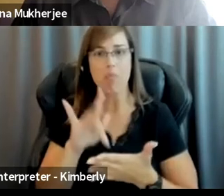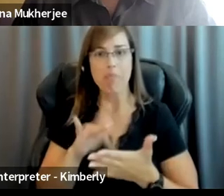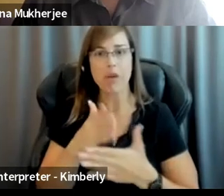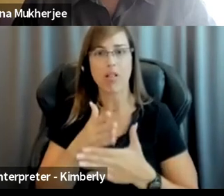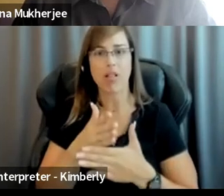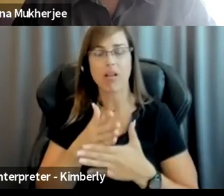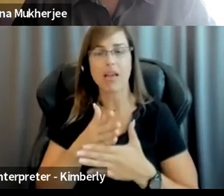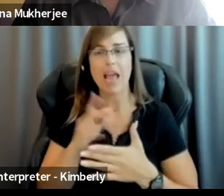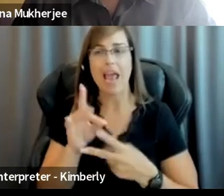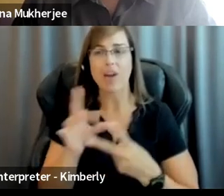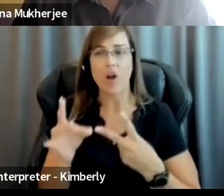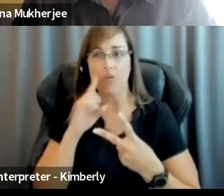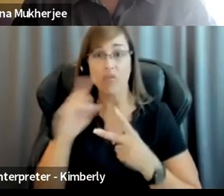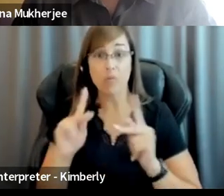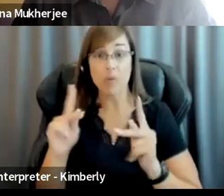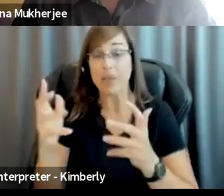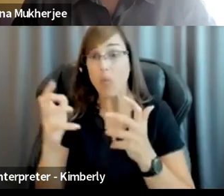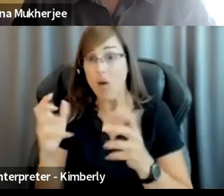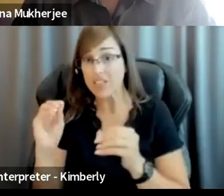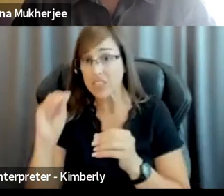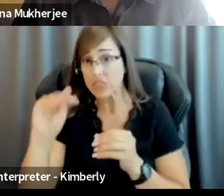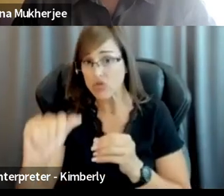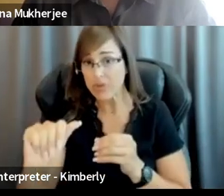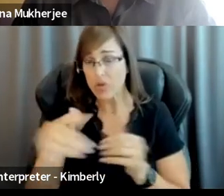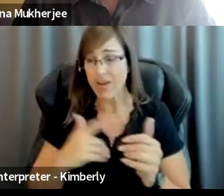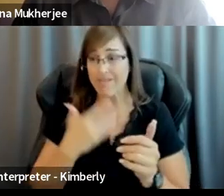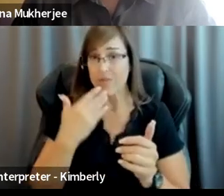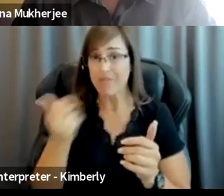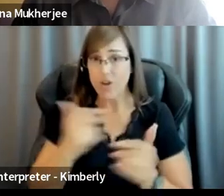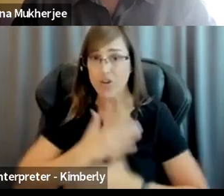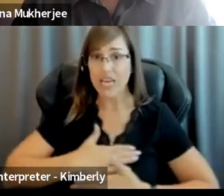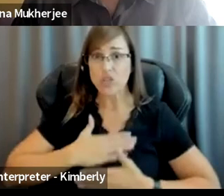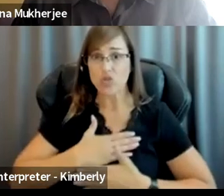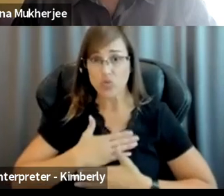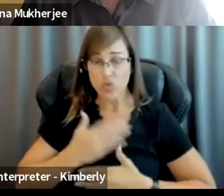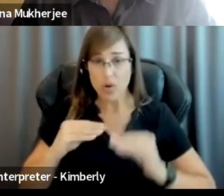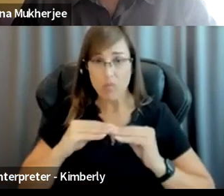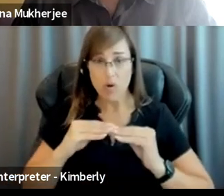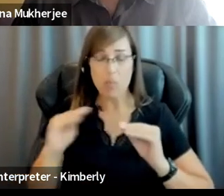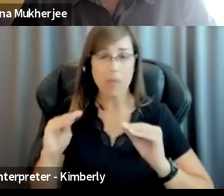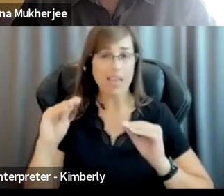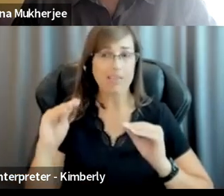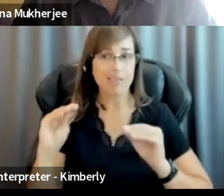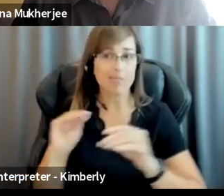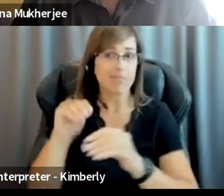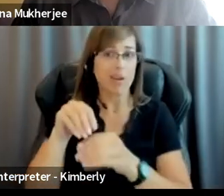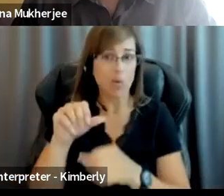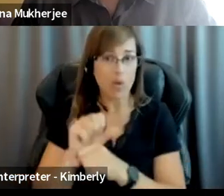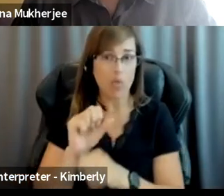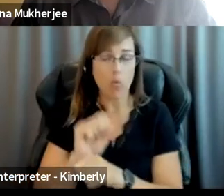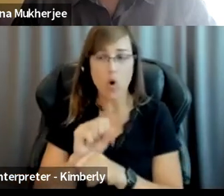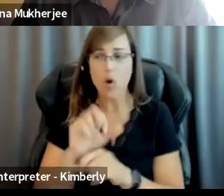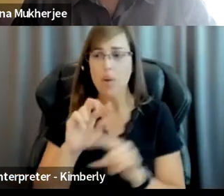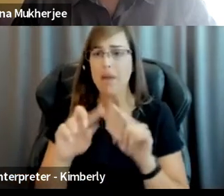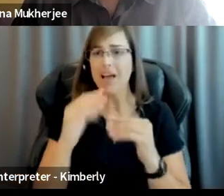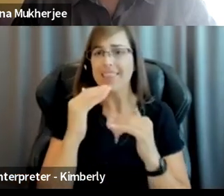and options for people who want to contribute and feel better and enjoy their lives more by contributing in a work sense, but then are